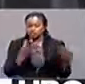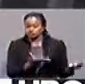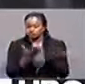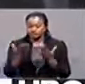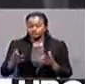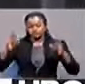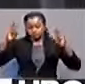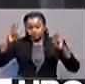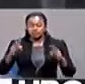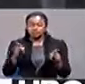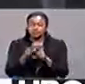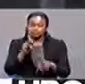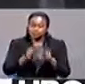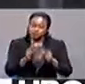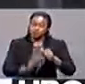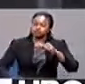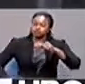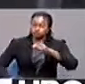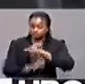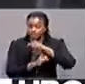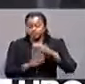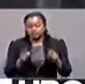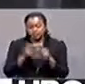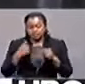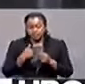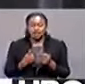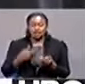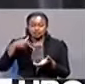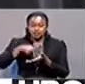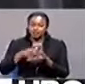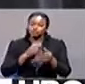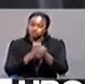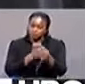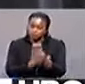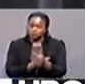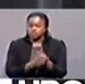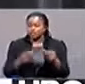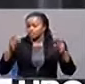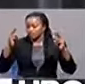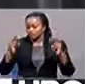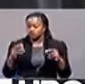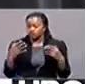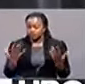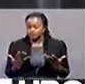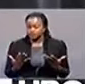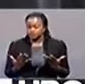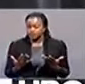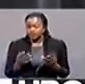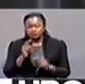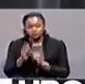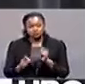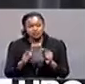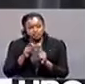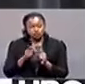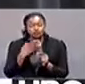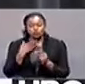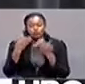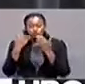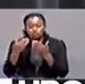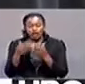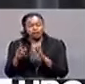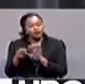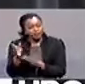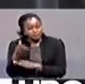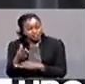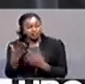the seconders, and I stand here to support the motion. And in particular, I want to thank the Prime Minister